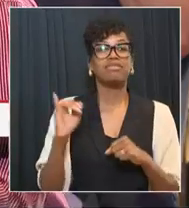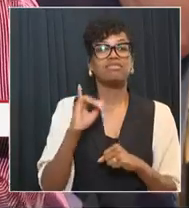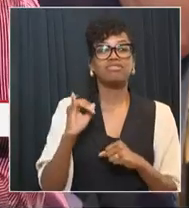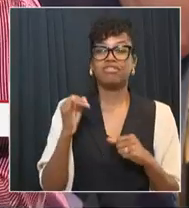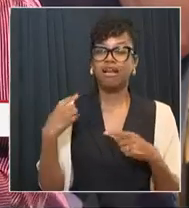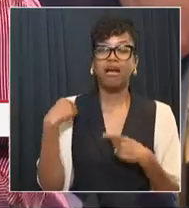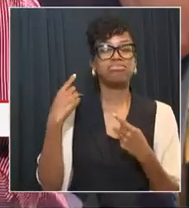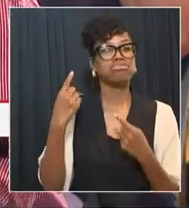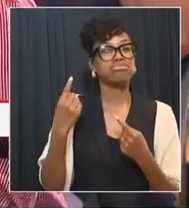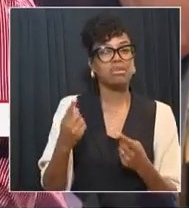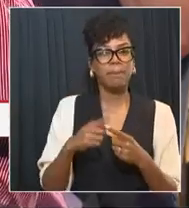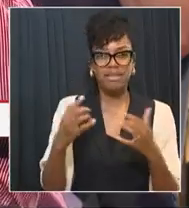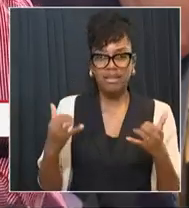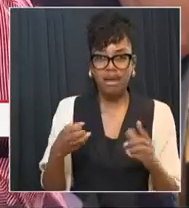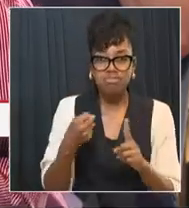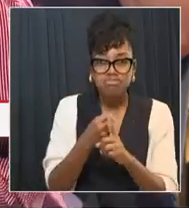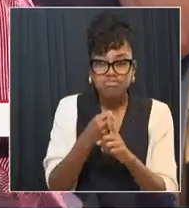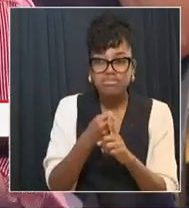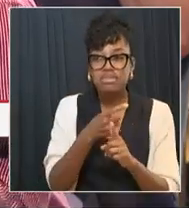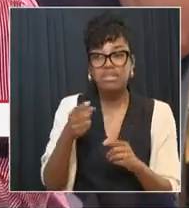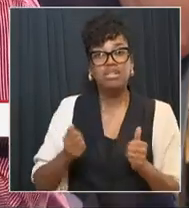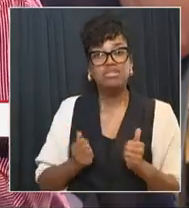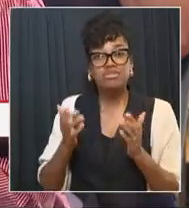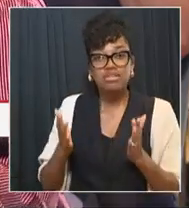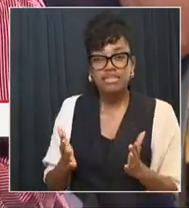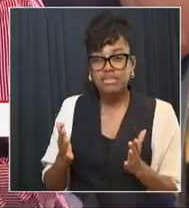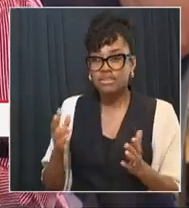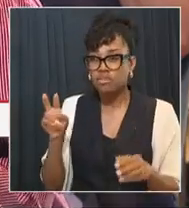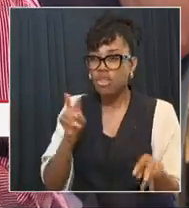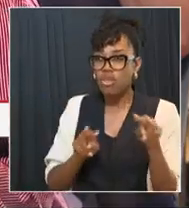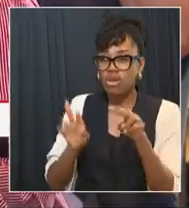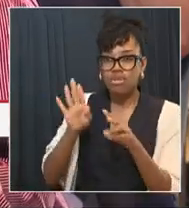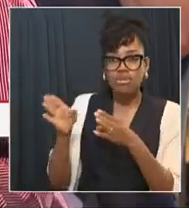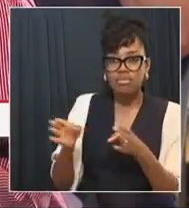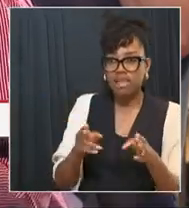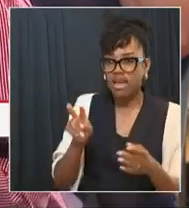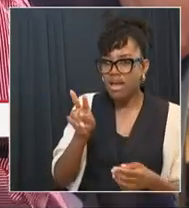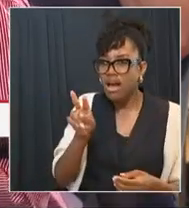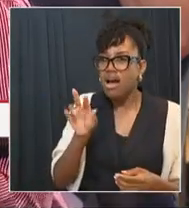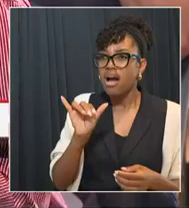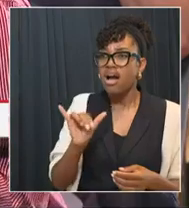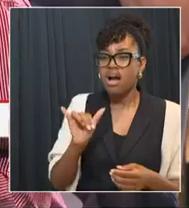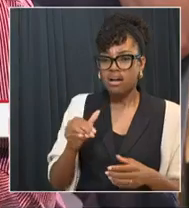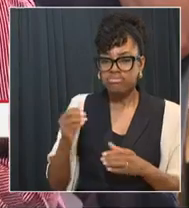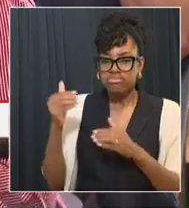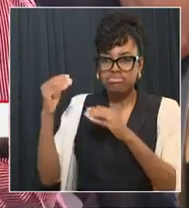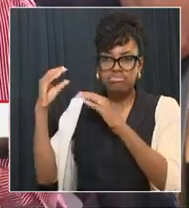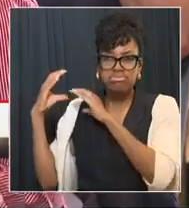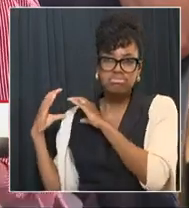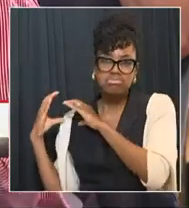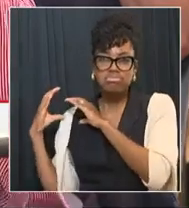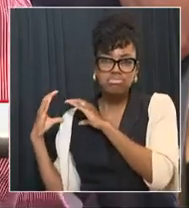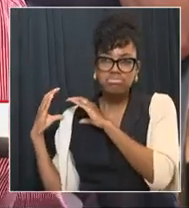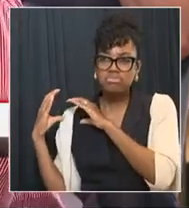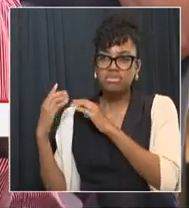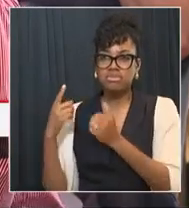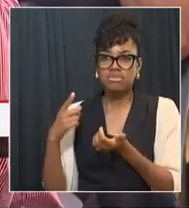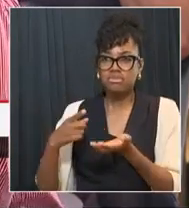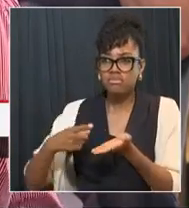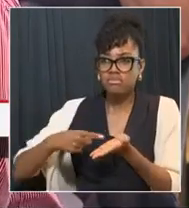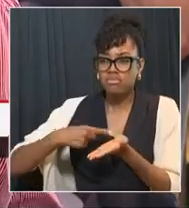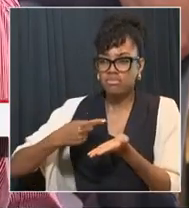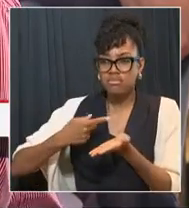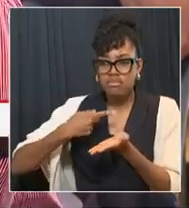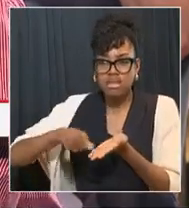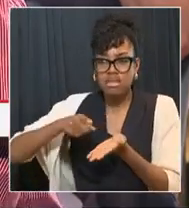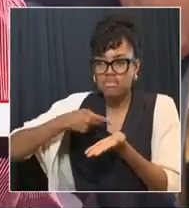residents who are going to look at this and feel like they are carrying an undue burden that, again, the wealthiest people